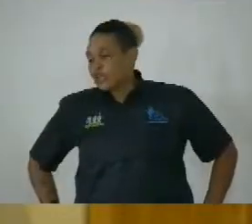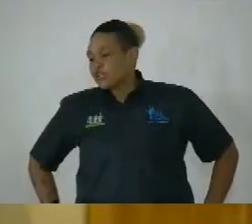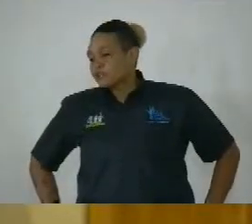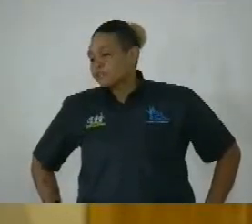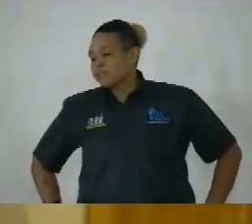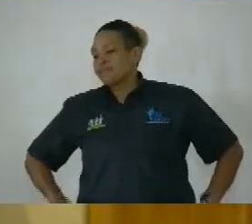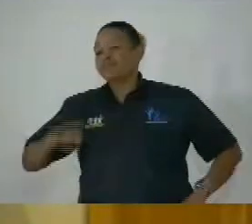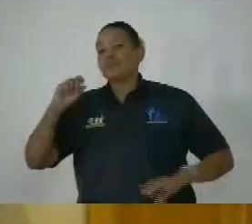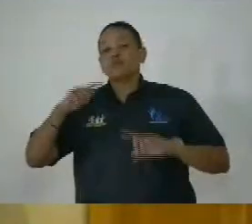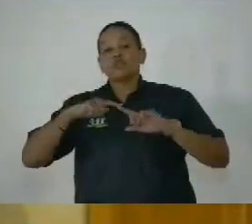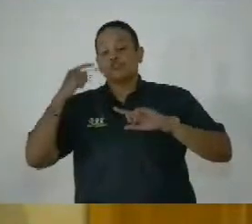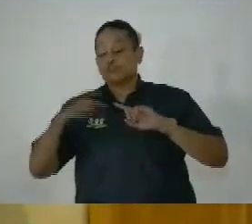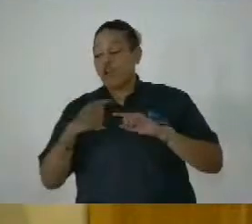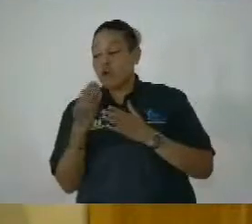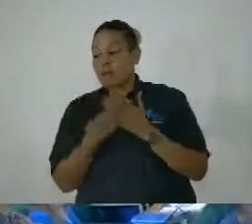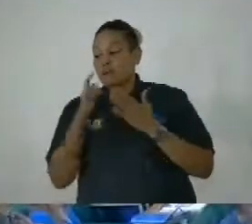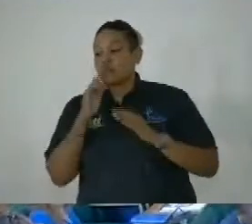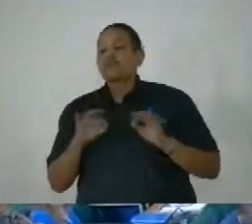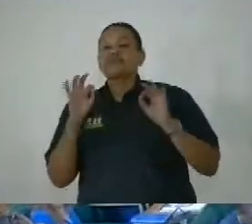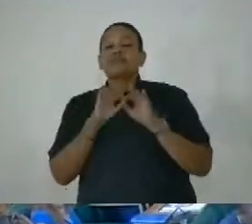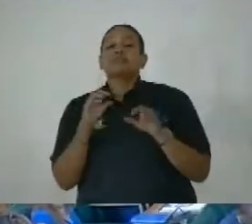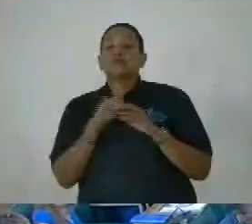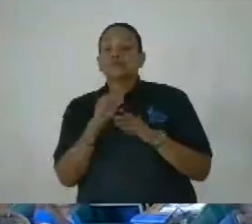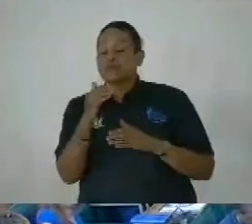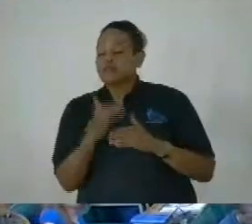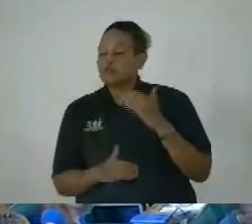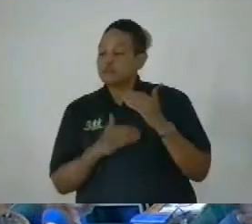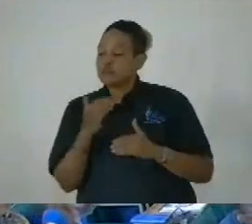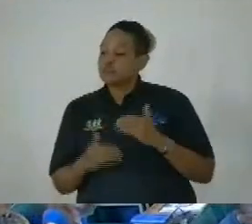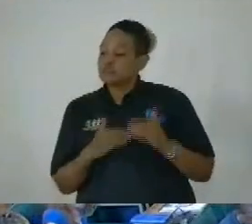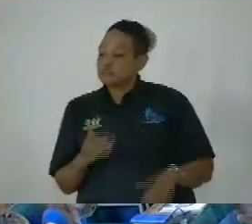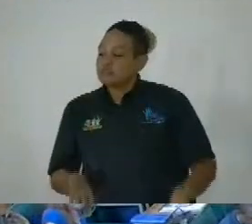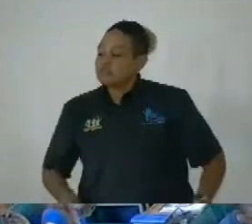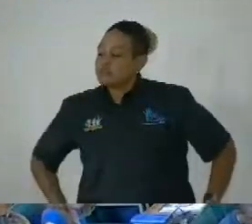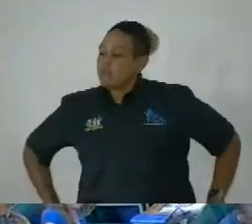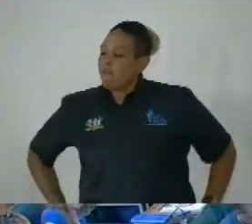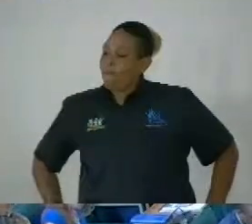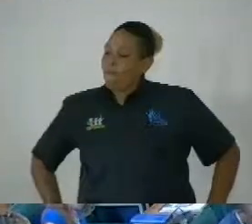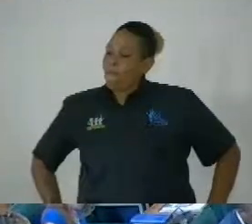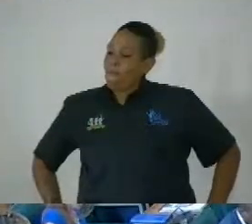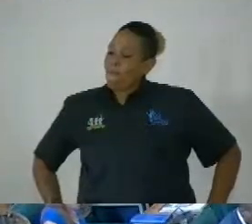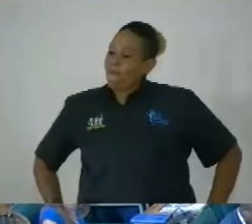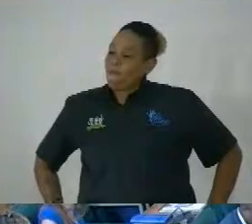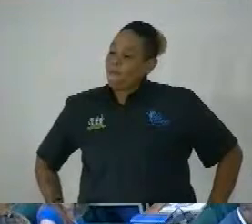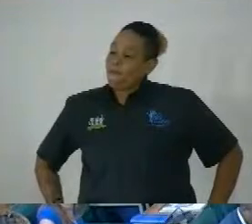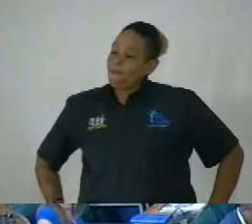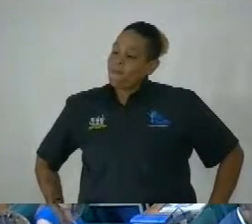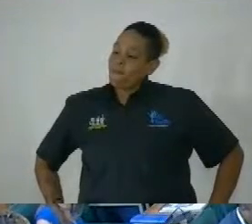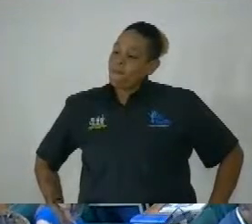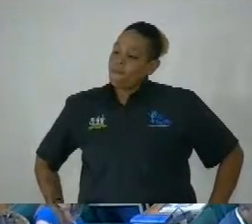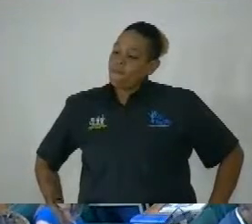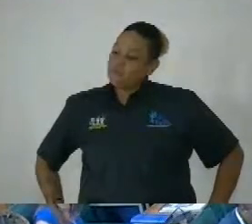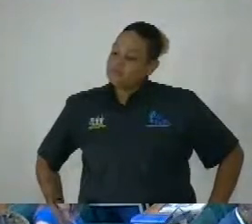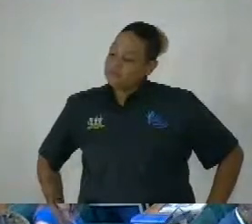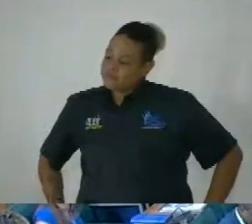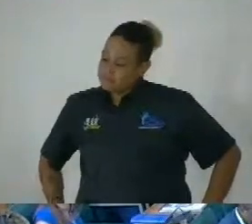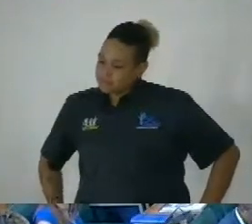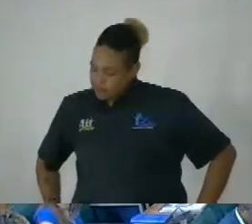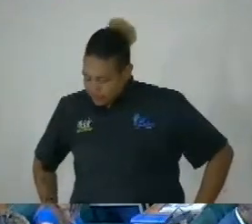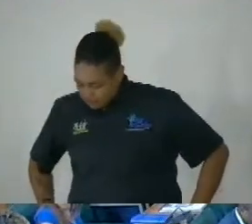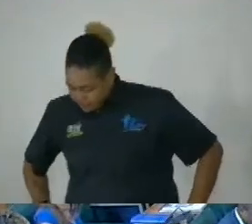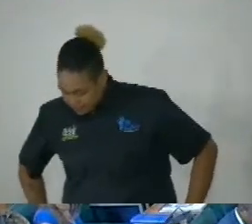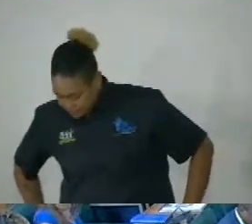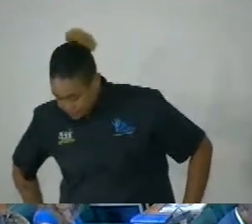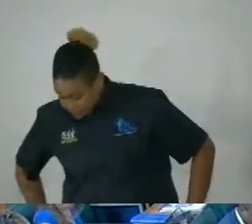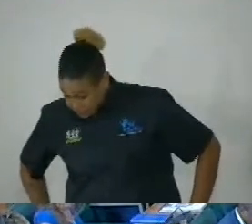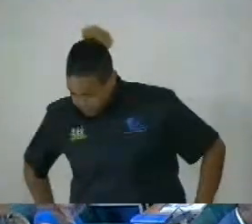the process. And that's the important change we have realized. Strategic planning. So recurring allocation are